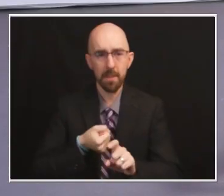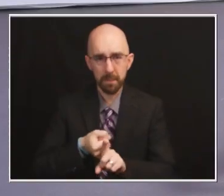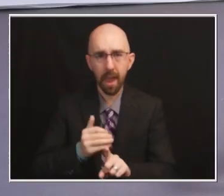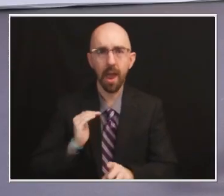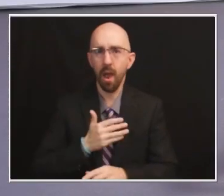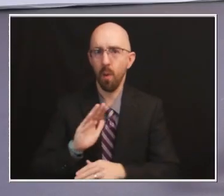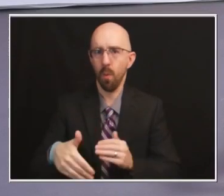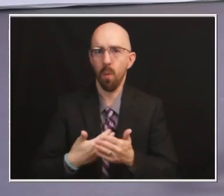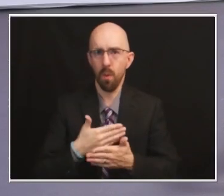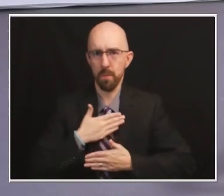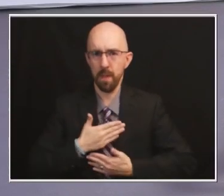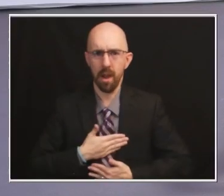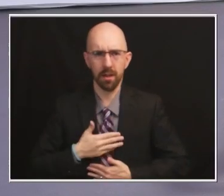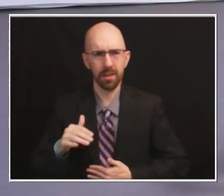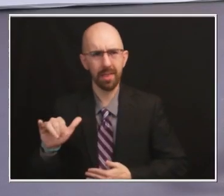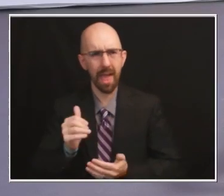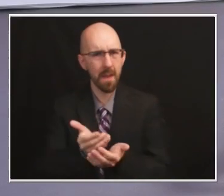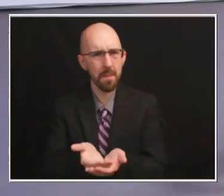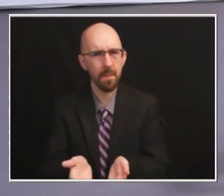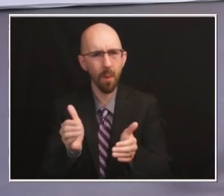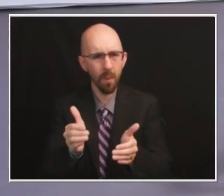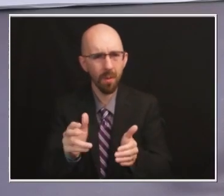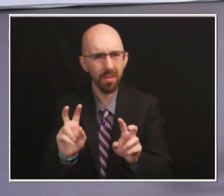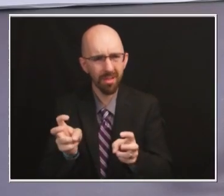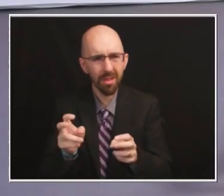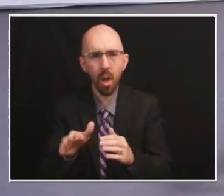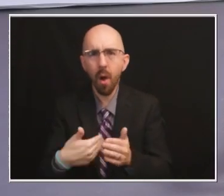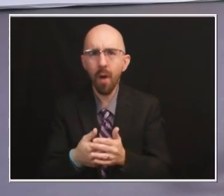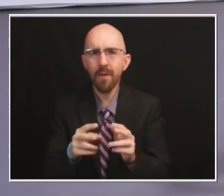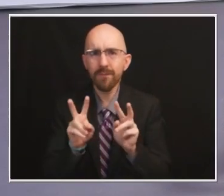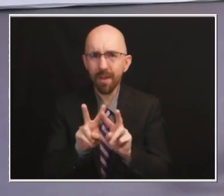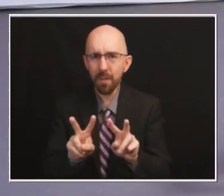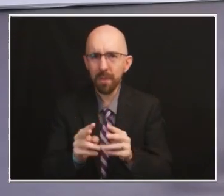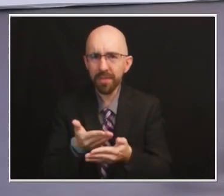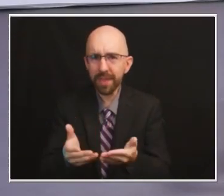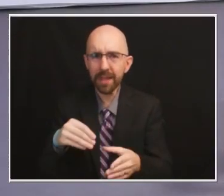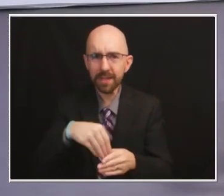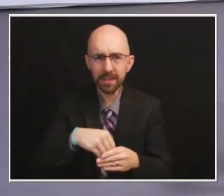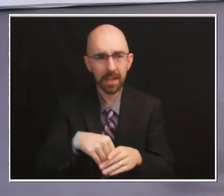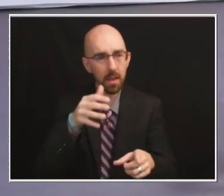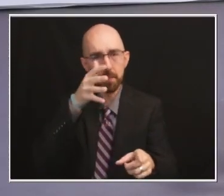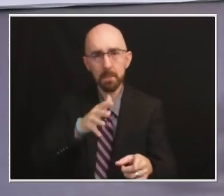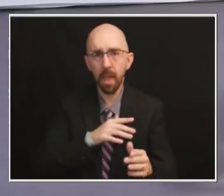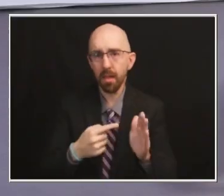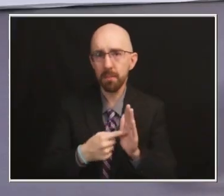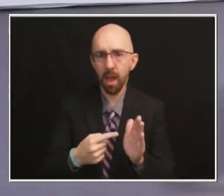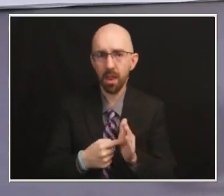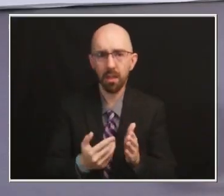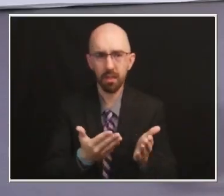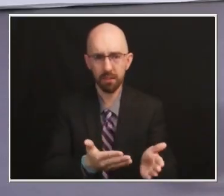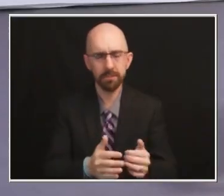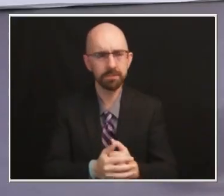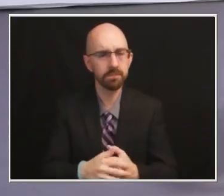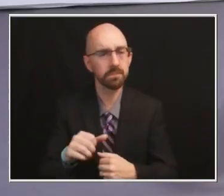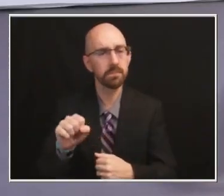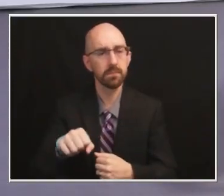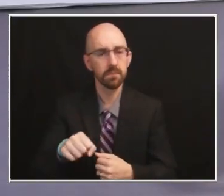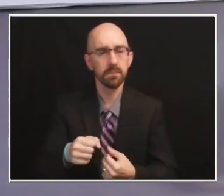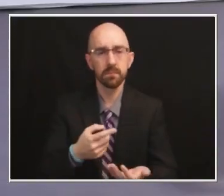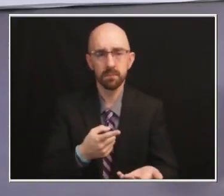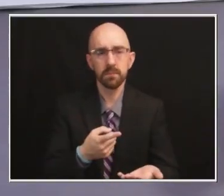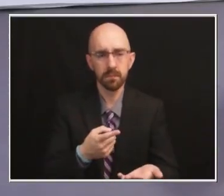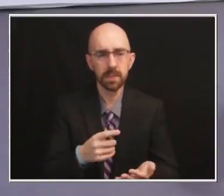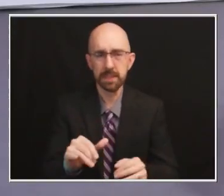like a bowl holding all your valuables. And then for the male model. So it's